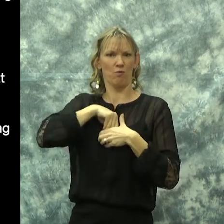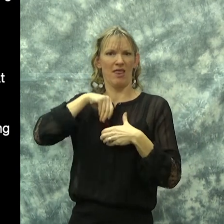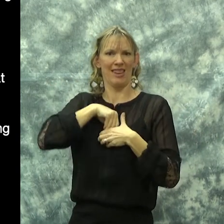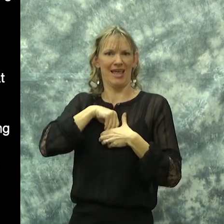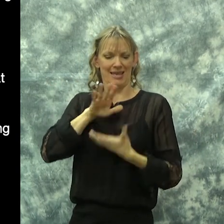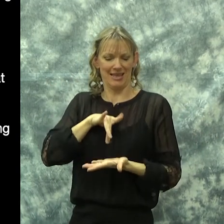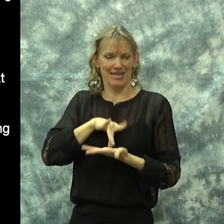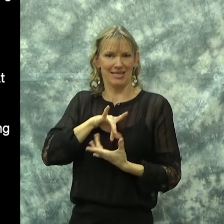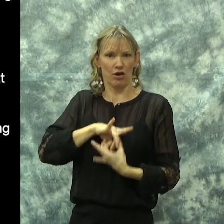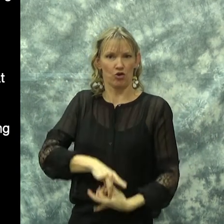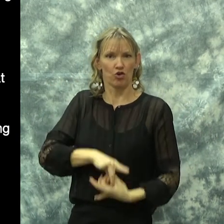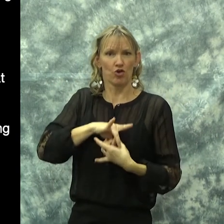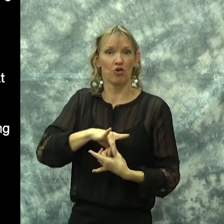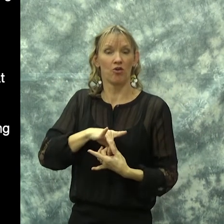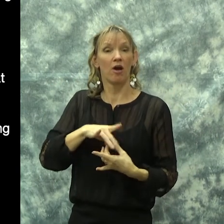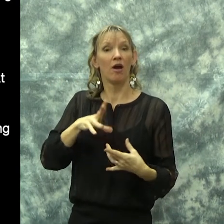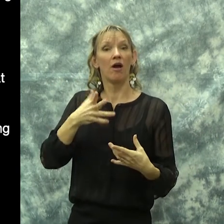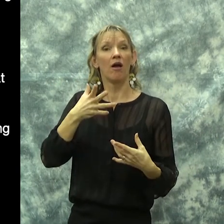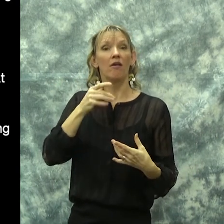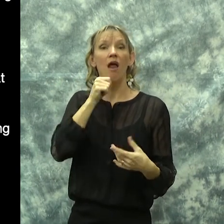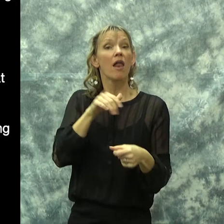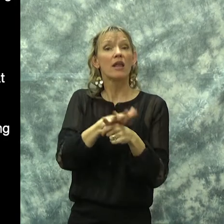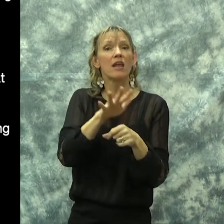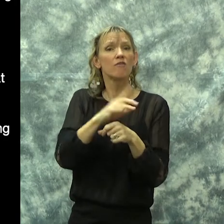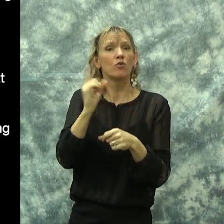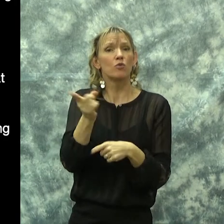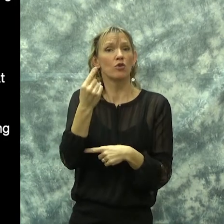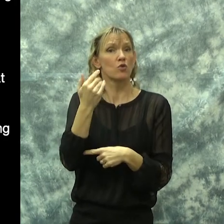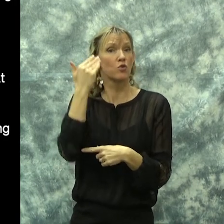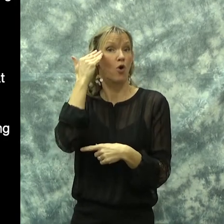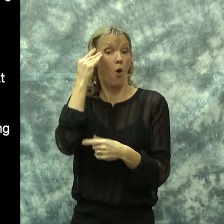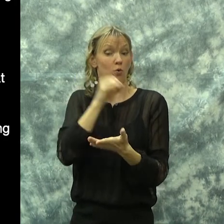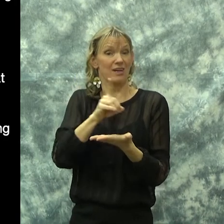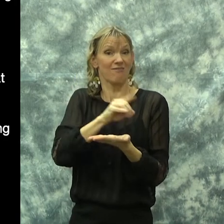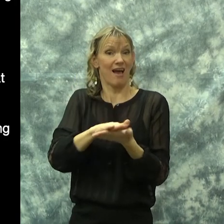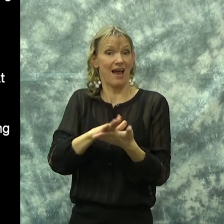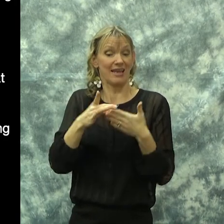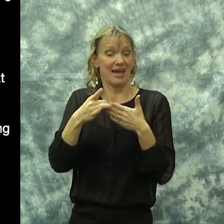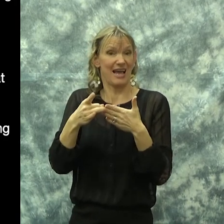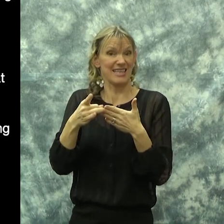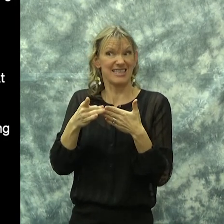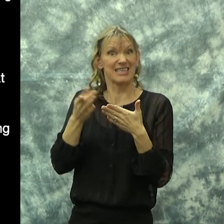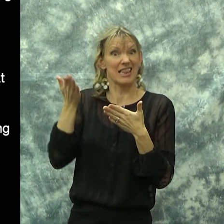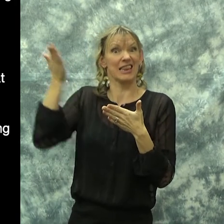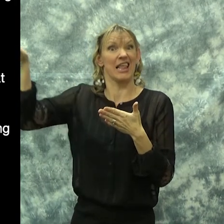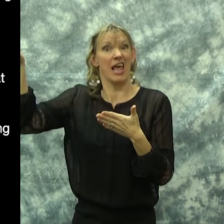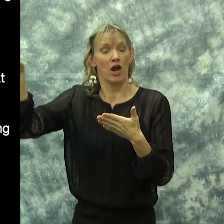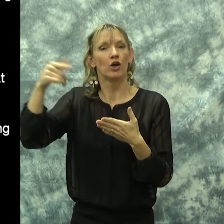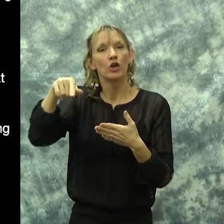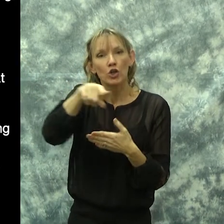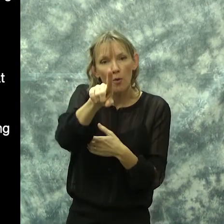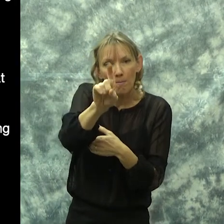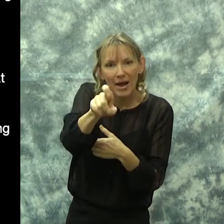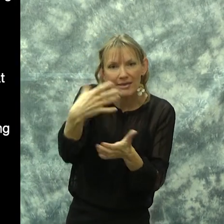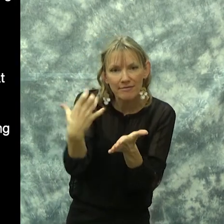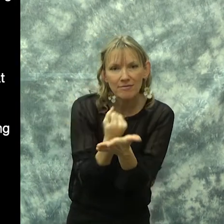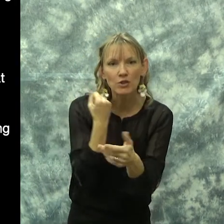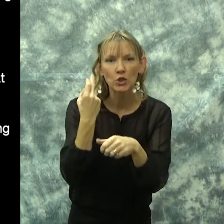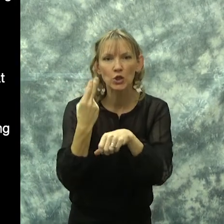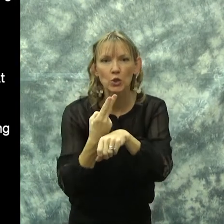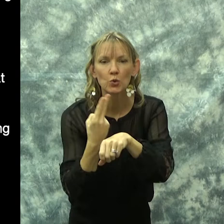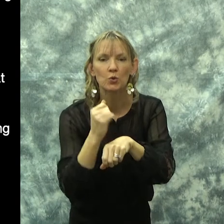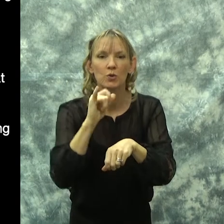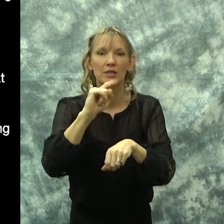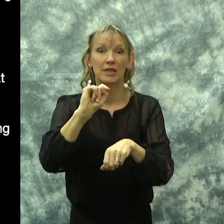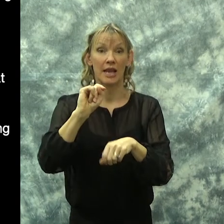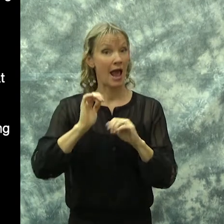being. It is not enough to merely know that divine guidance exists. You must use it.